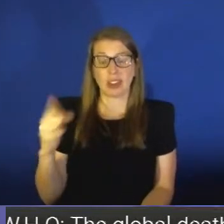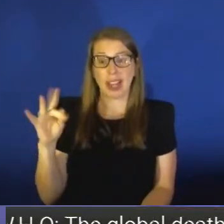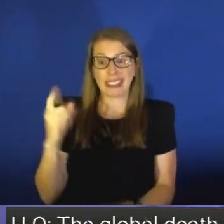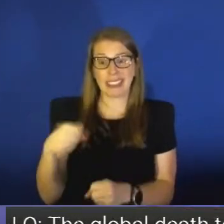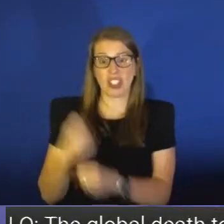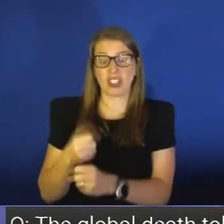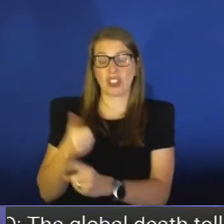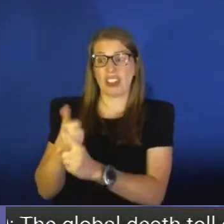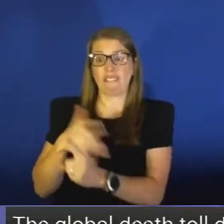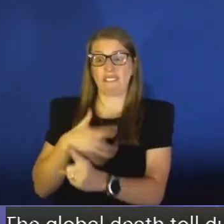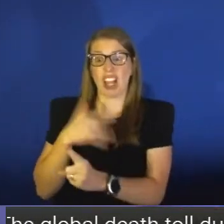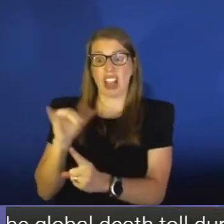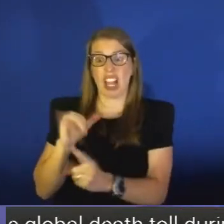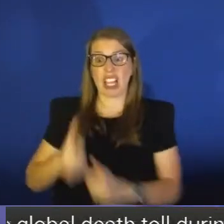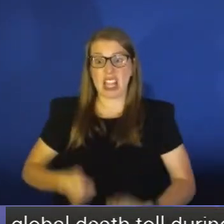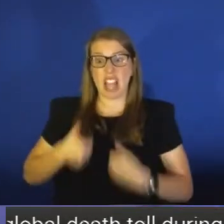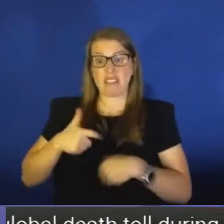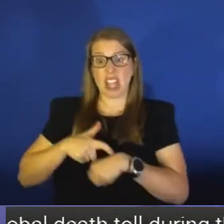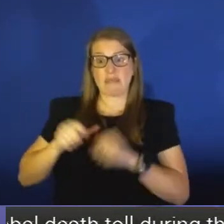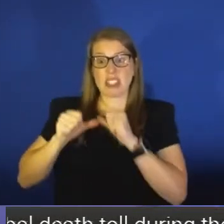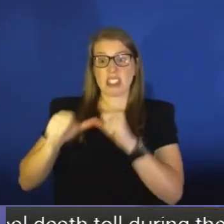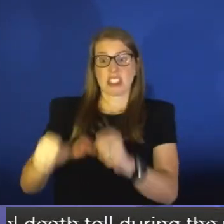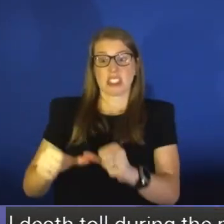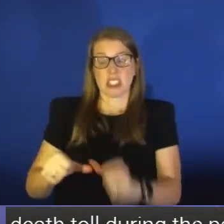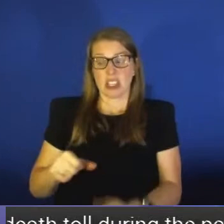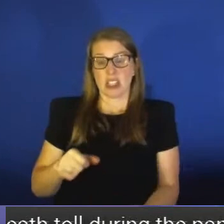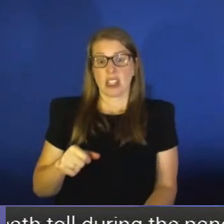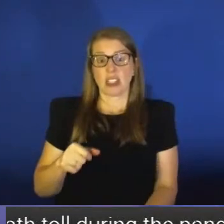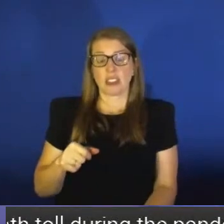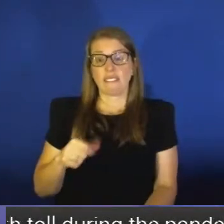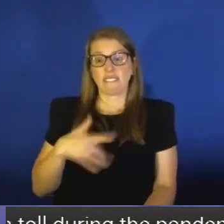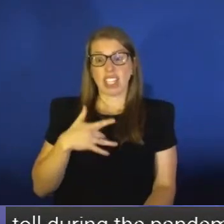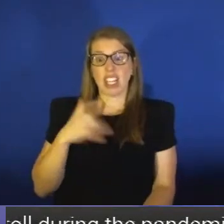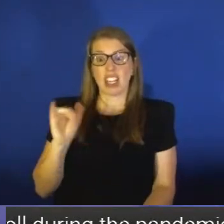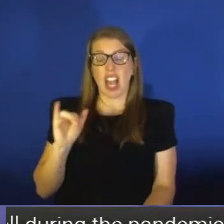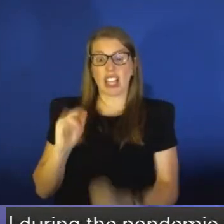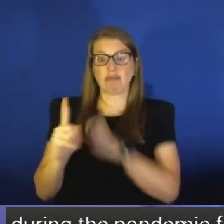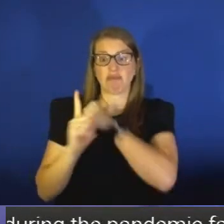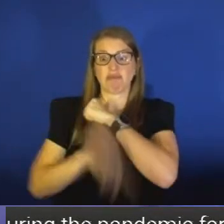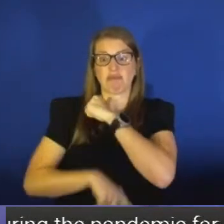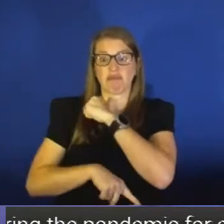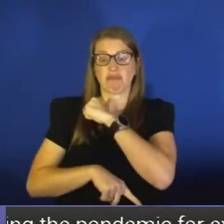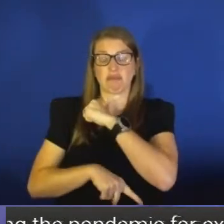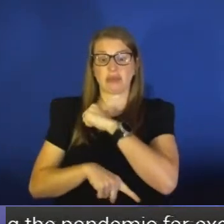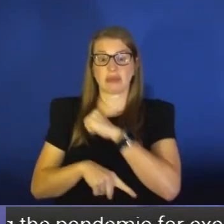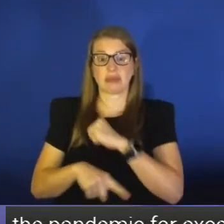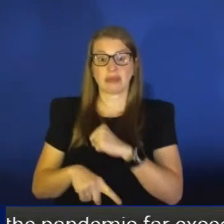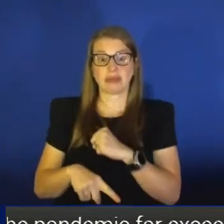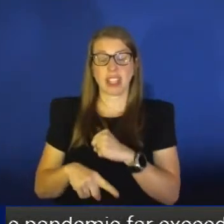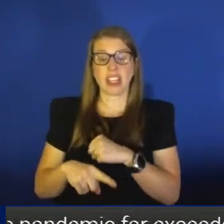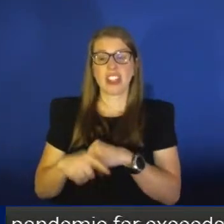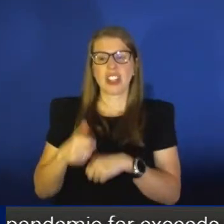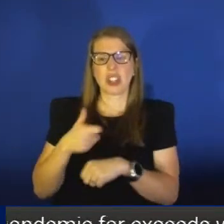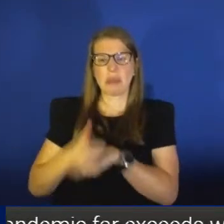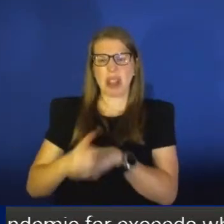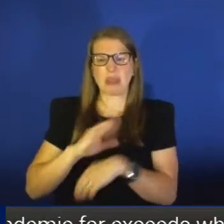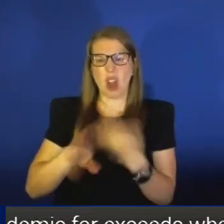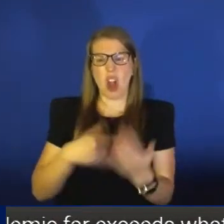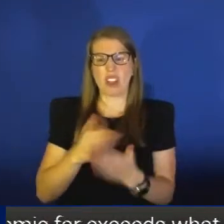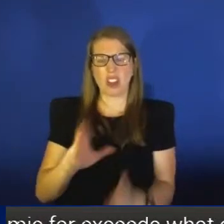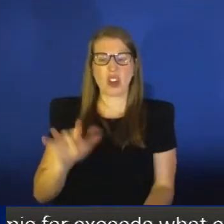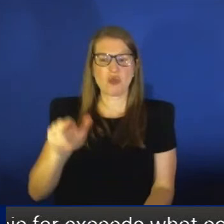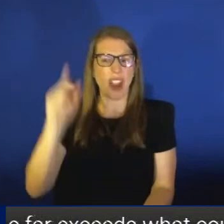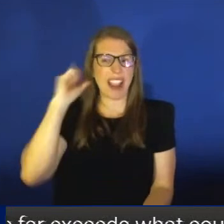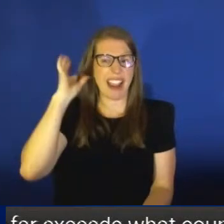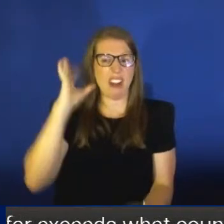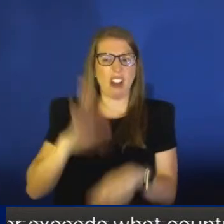a sentence. She thinks it's twice as long as that. Yeah, she blamed all of her gray hair on me. But at the end of the